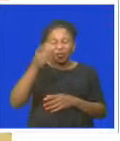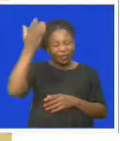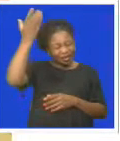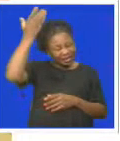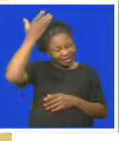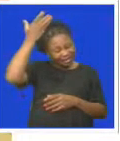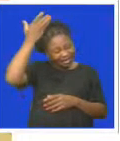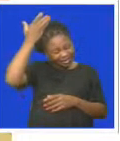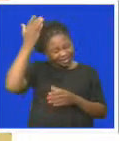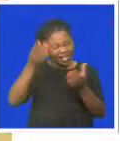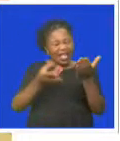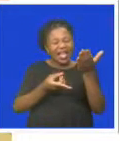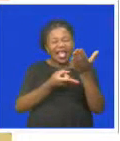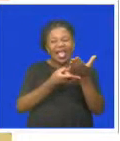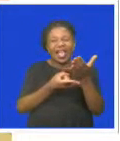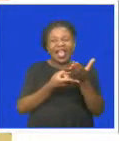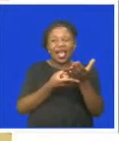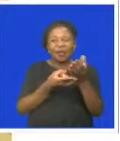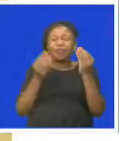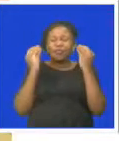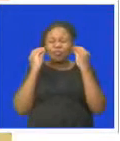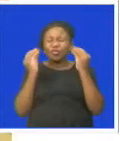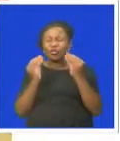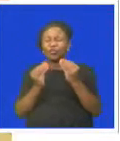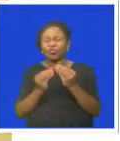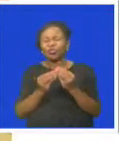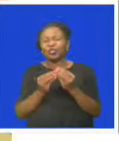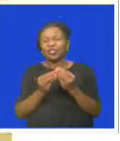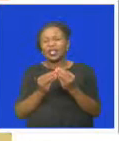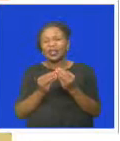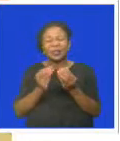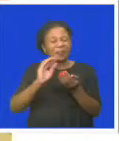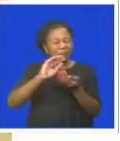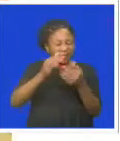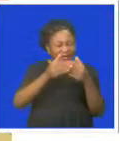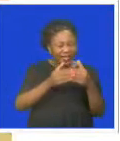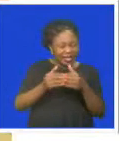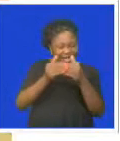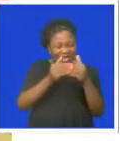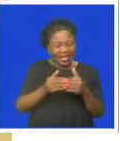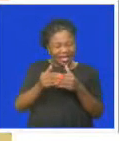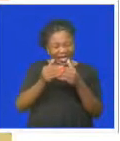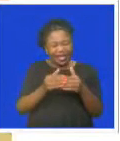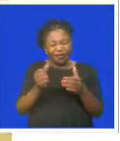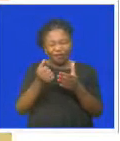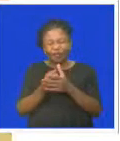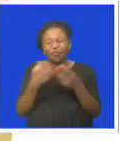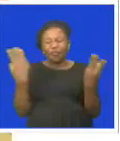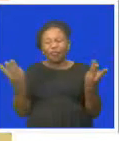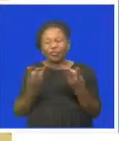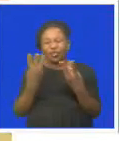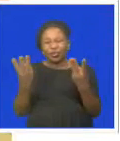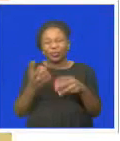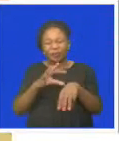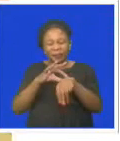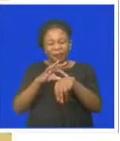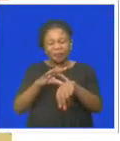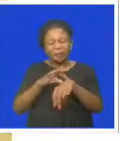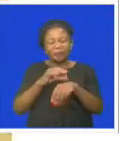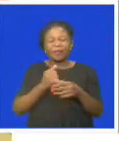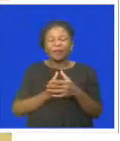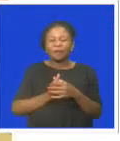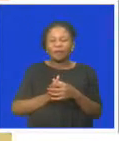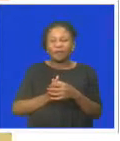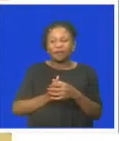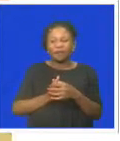the doctor to make sick people well. A nurse also helps the doctor to